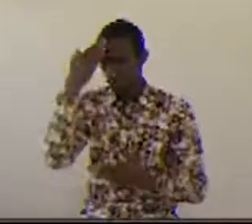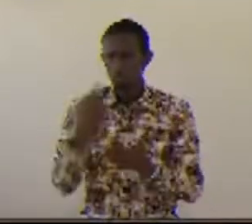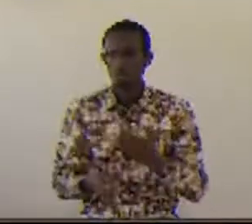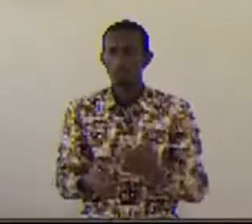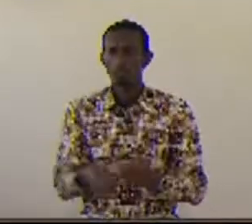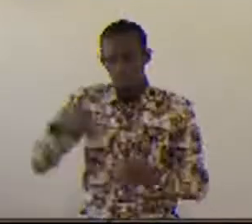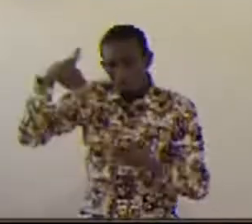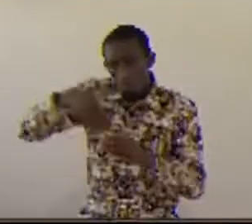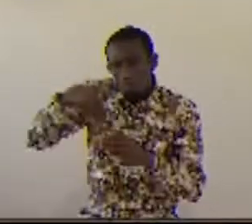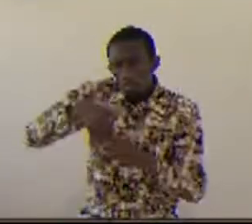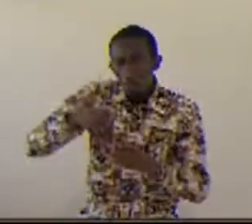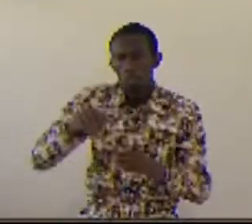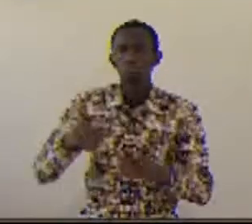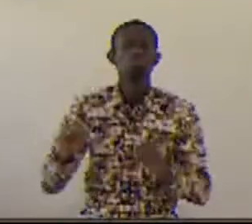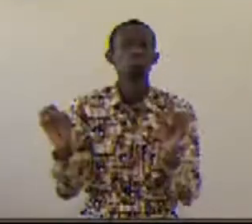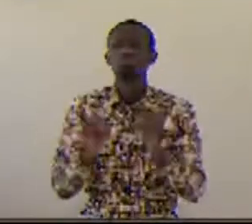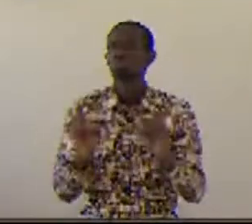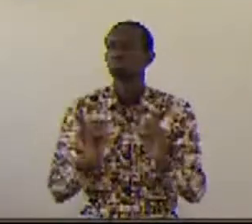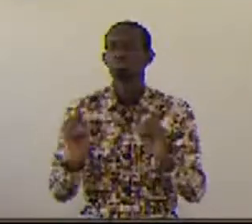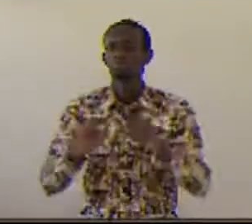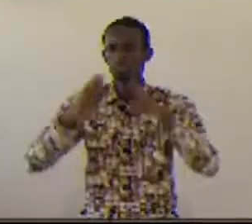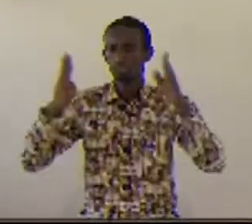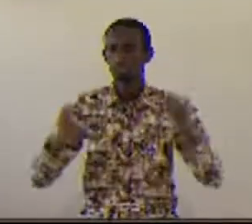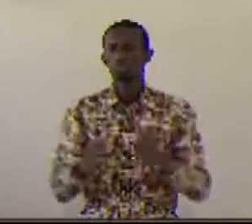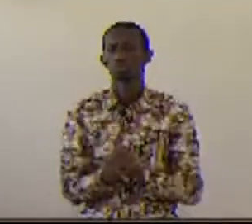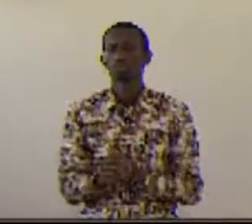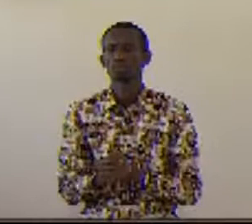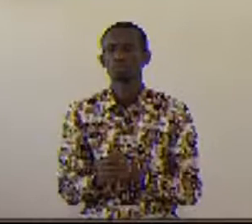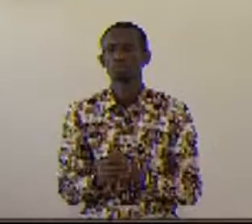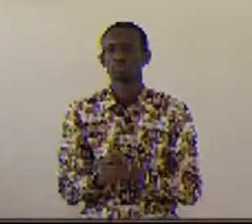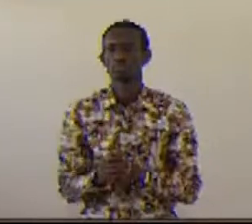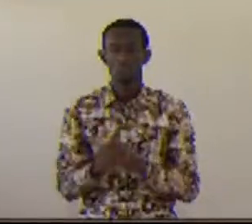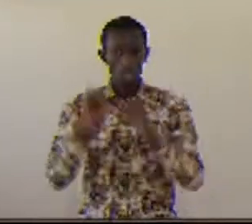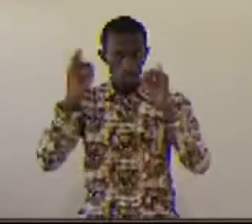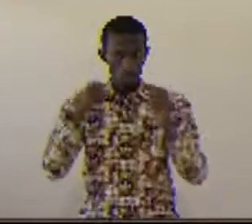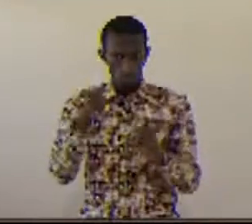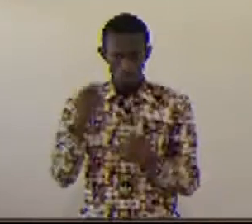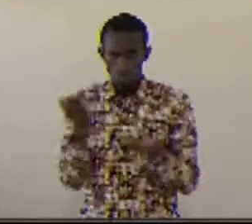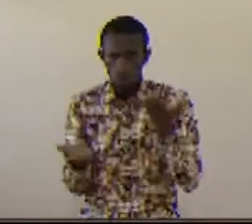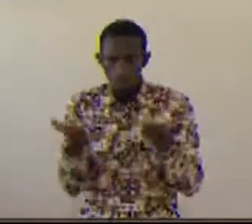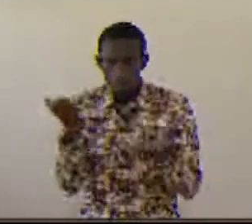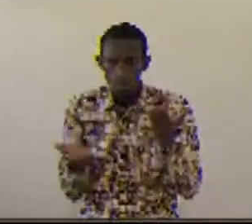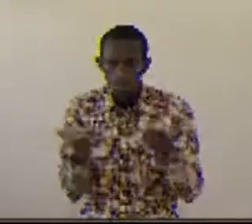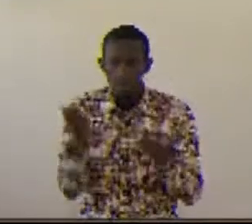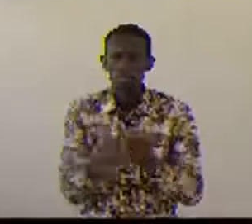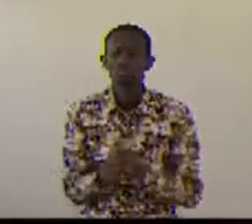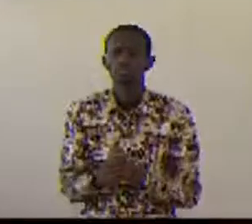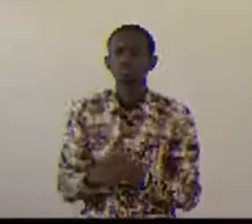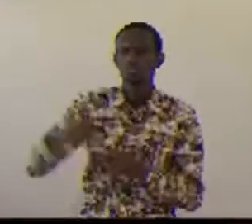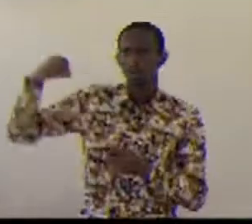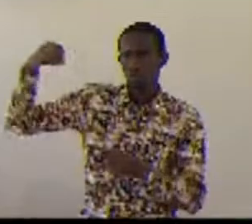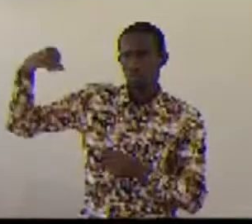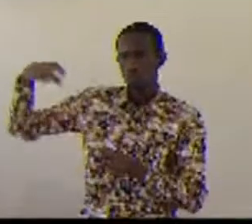happens when we compare the electrical conductivity of elements in